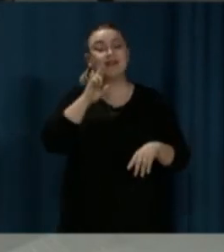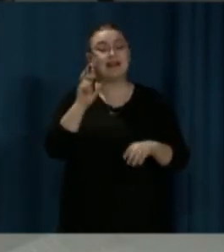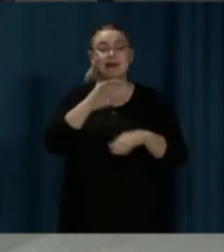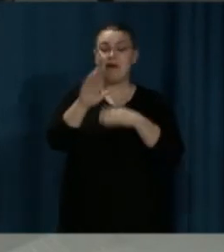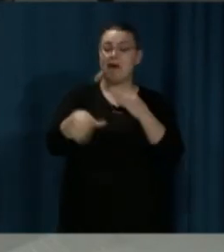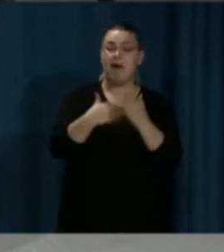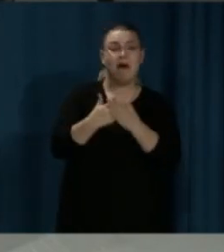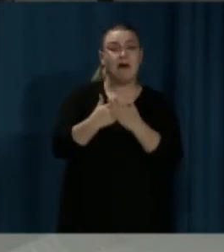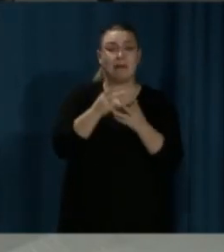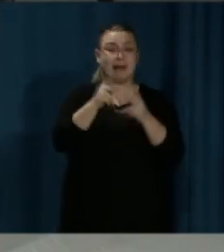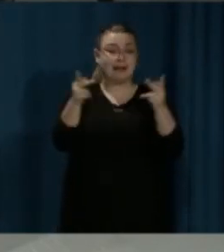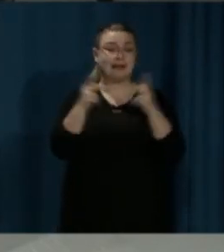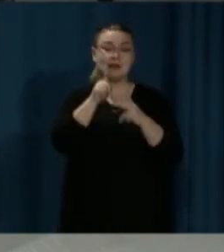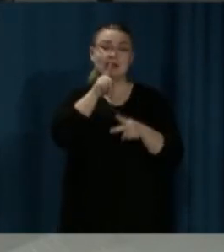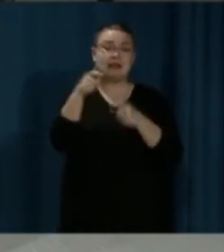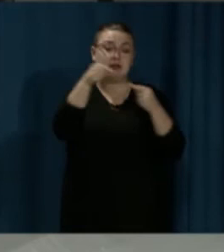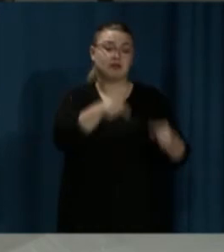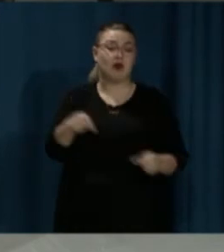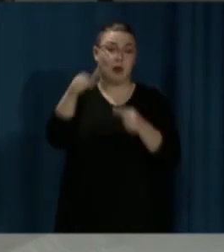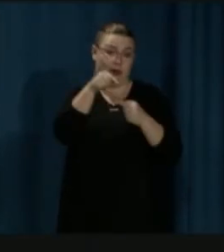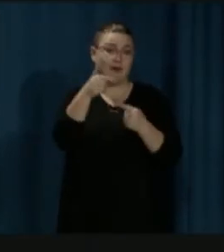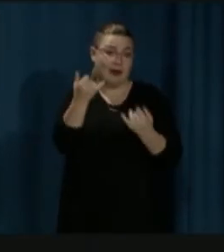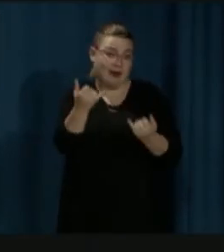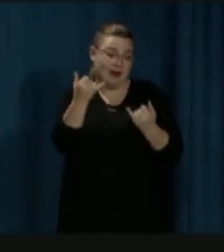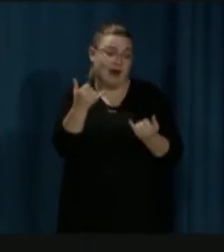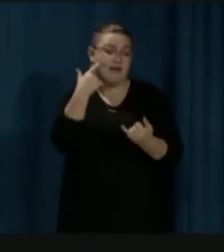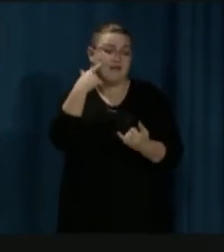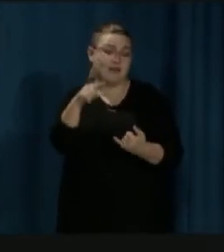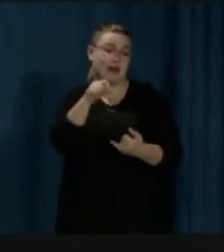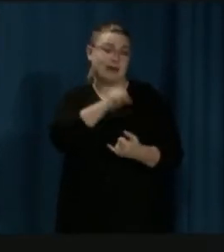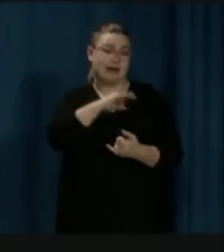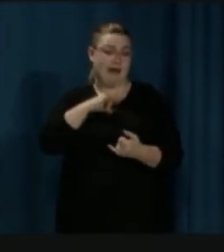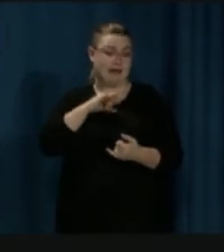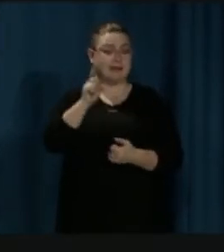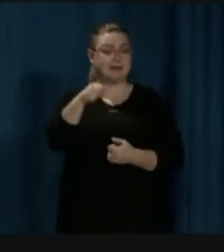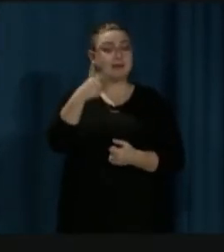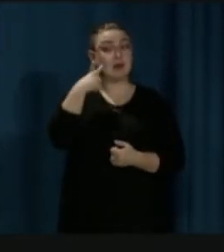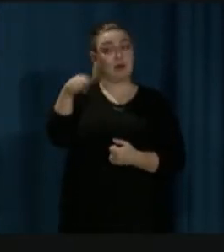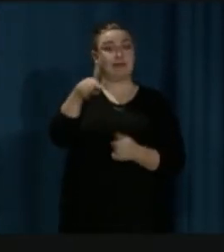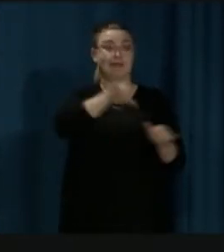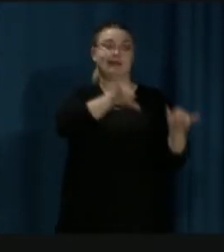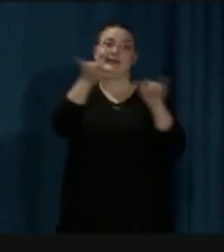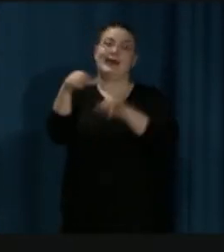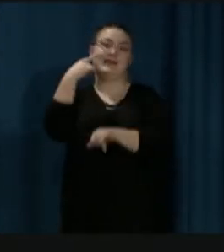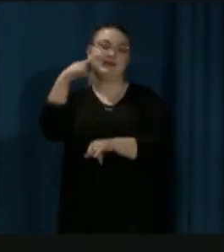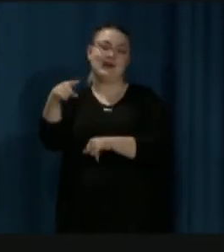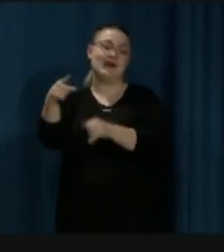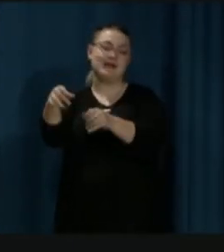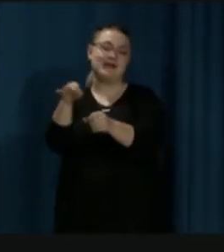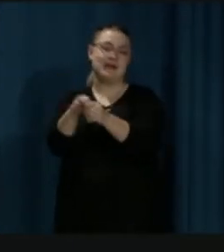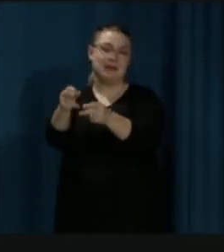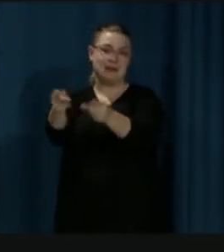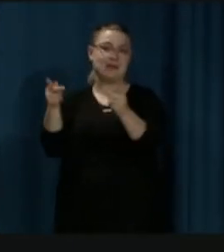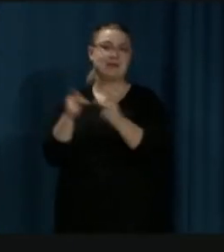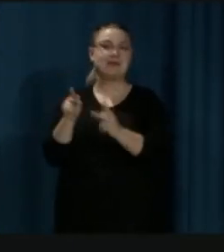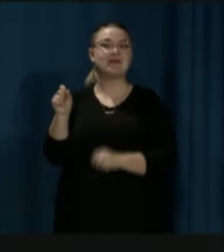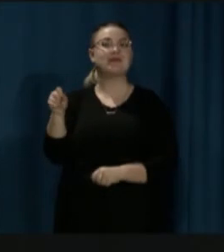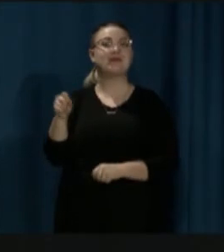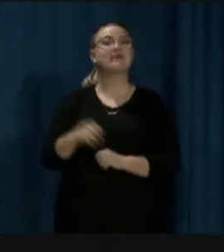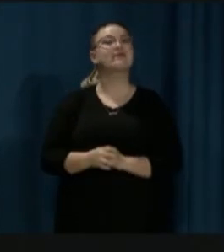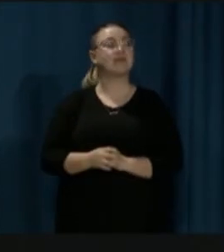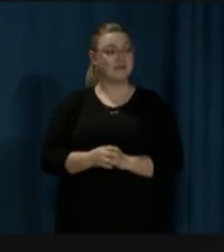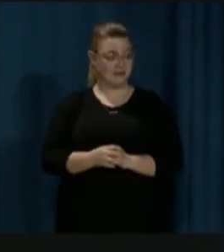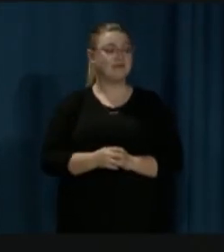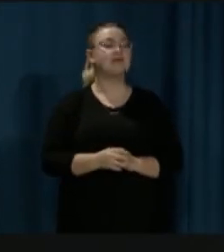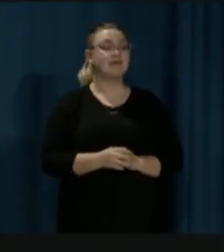the staffing need will be the same on polling day. Yeah, I definitely. The last few elections, it's been a really hard task